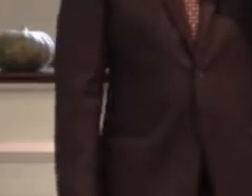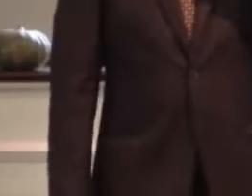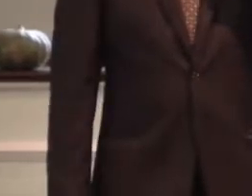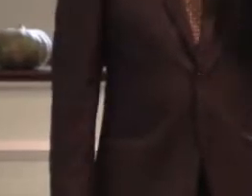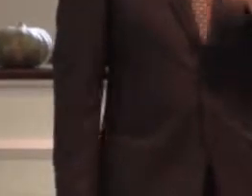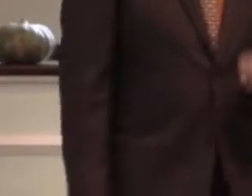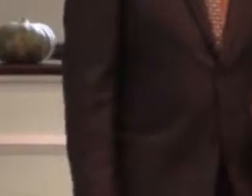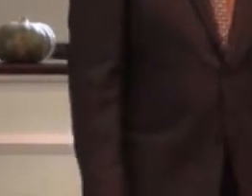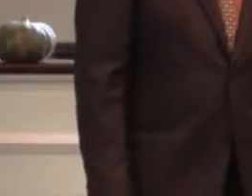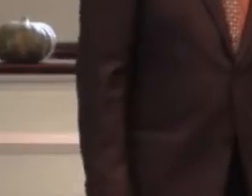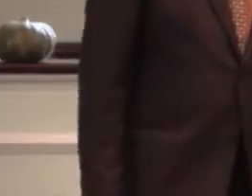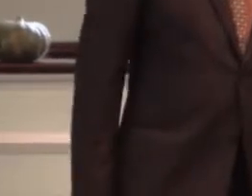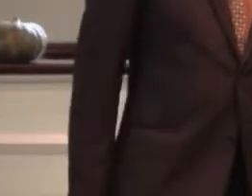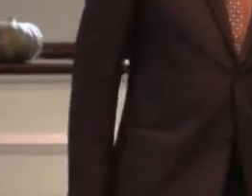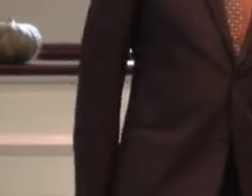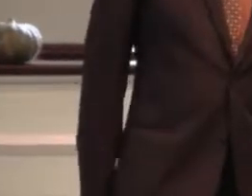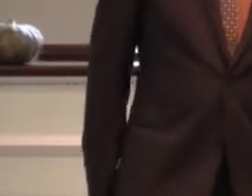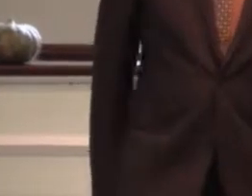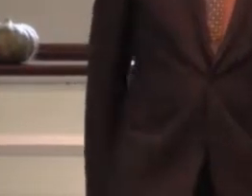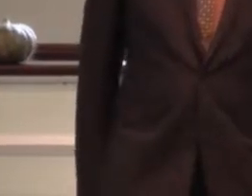Partilla Branch.